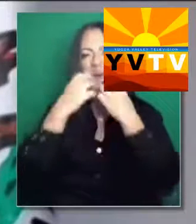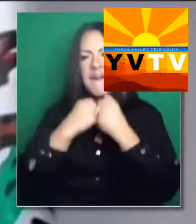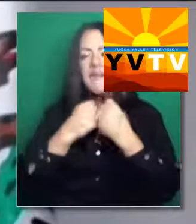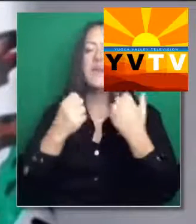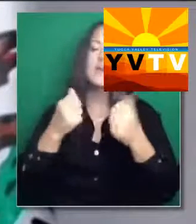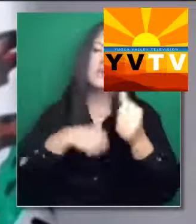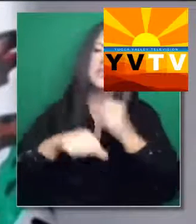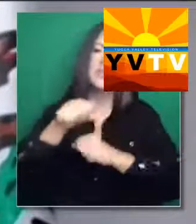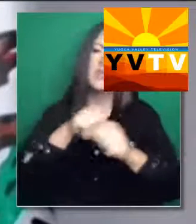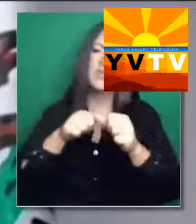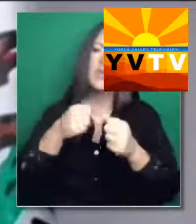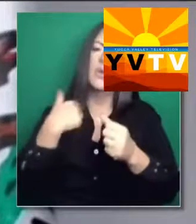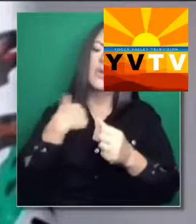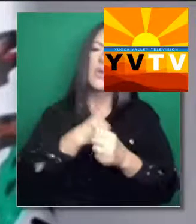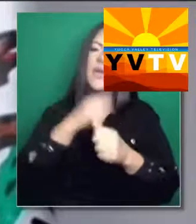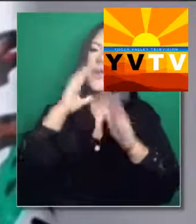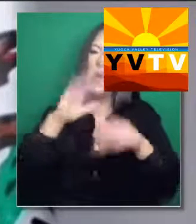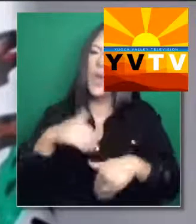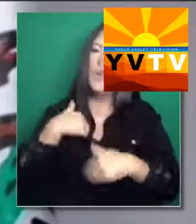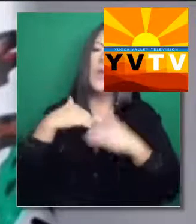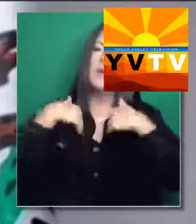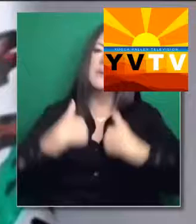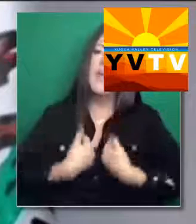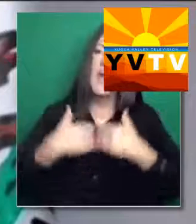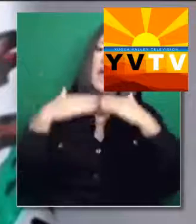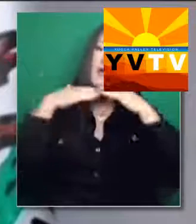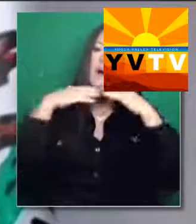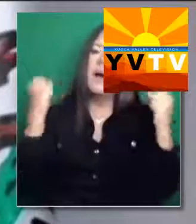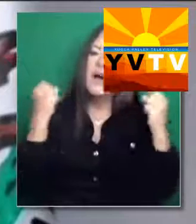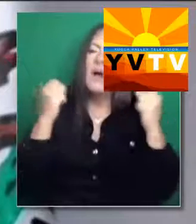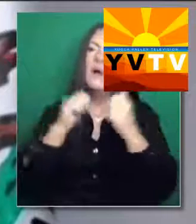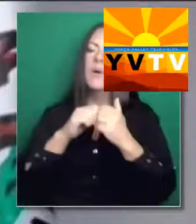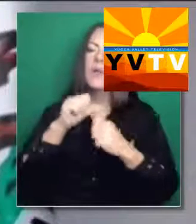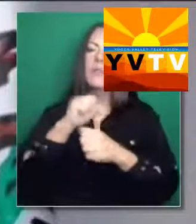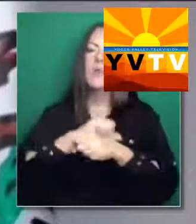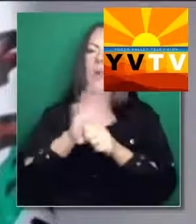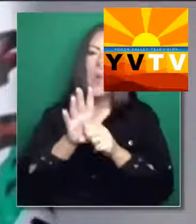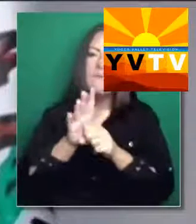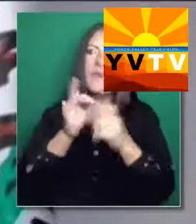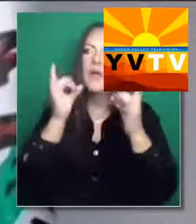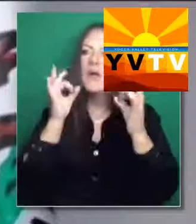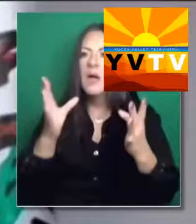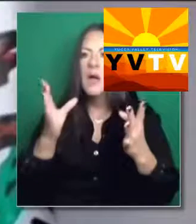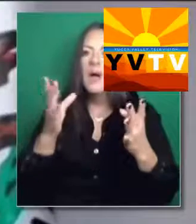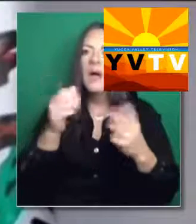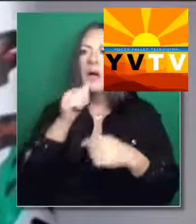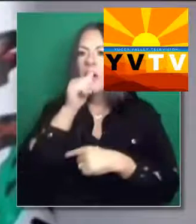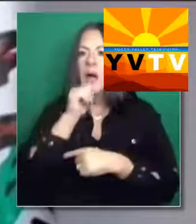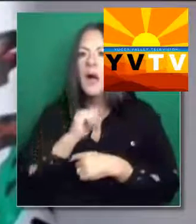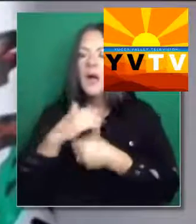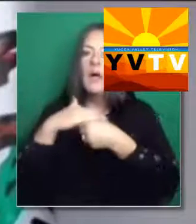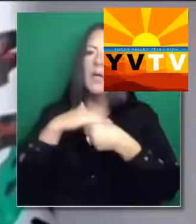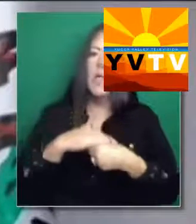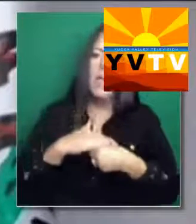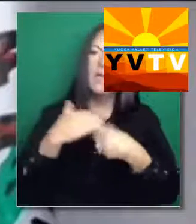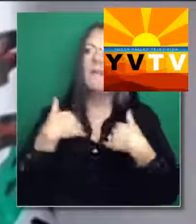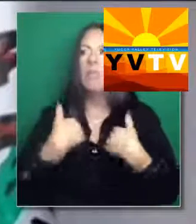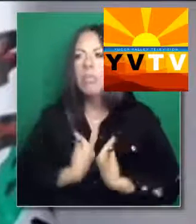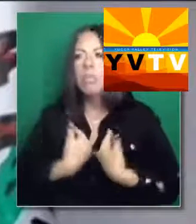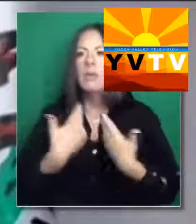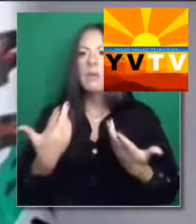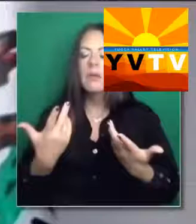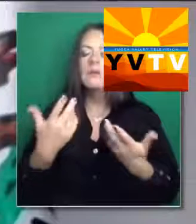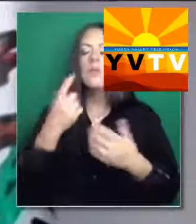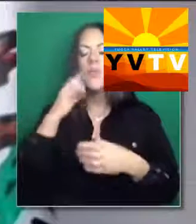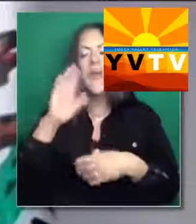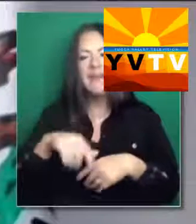And that COVID fatigue, that COVID resentment that we've talked about is certainly at play here. And we need to continue to work together